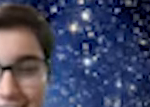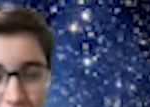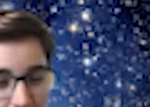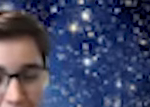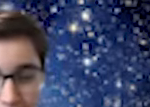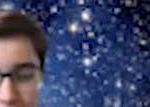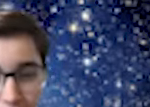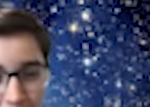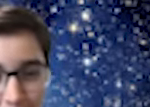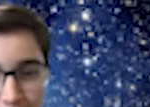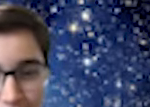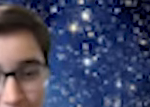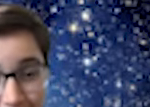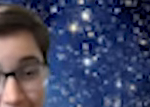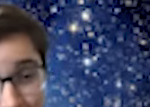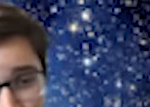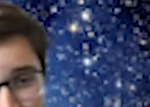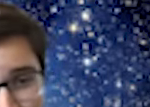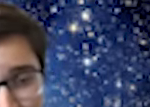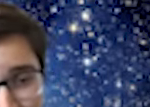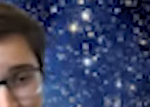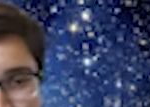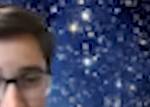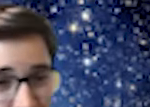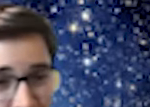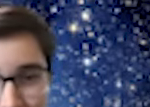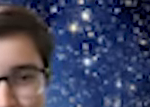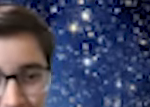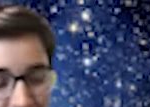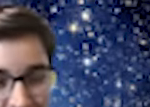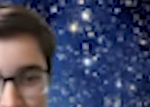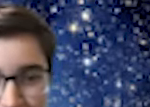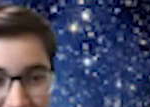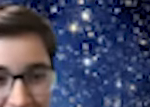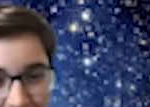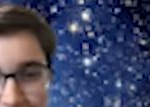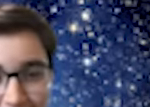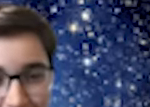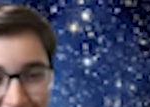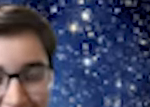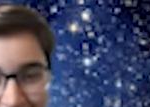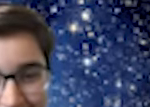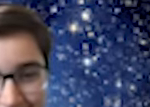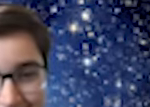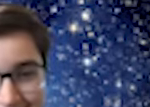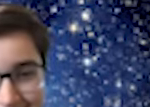to share with folks some of the awesome research that you guys are doing down there. So thank you for jumping in for the call. I appreciate